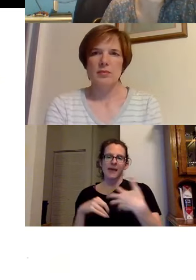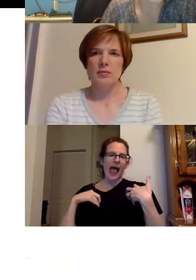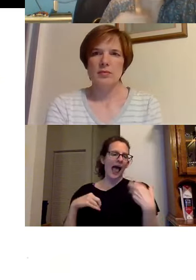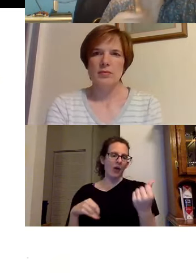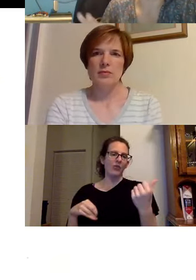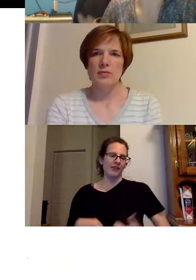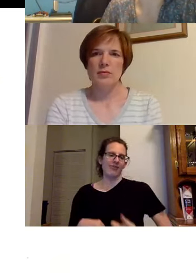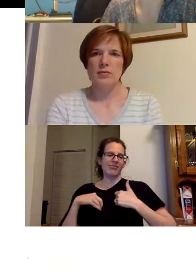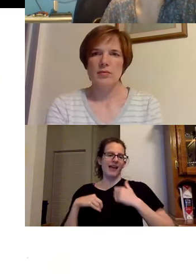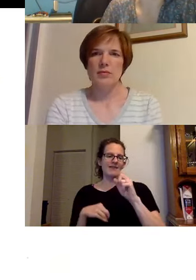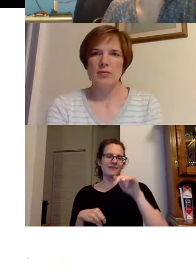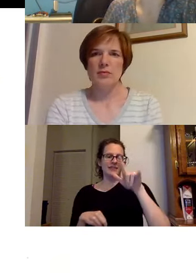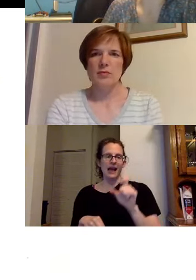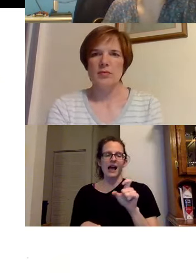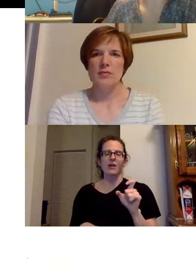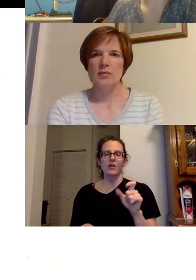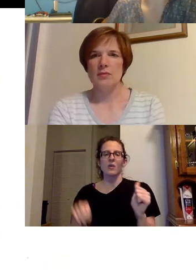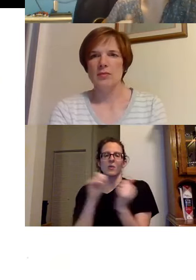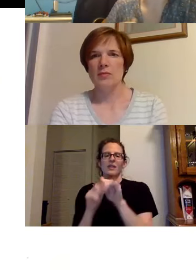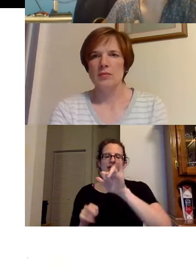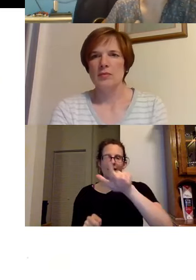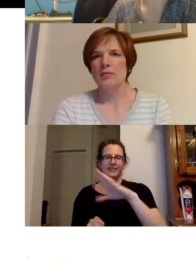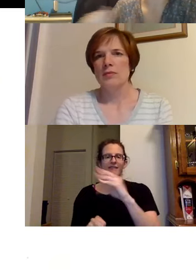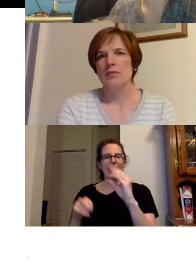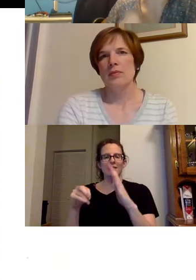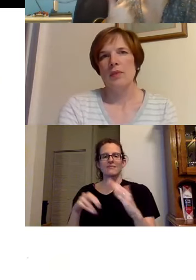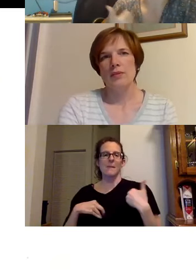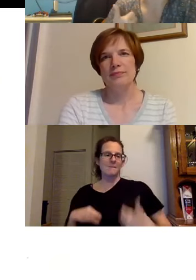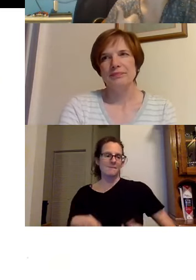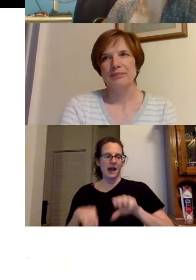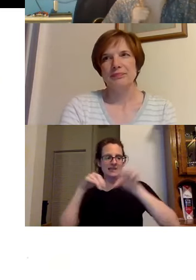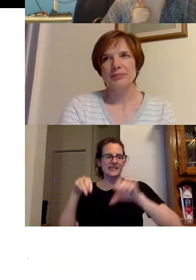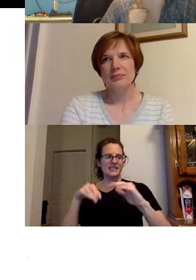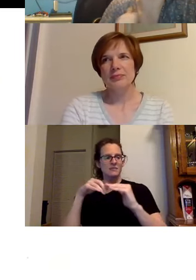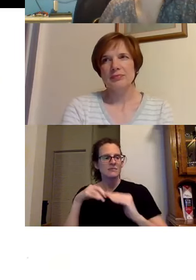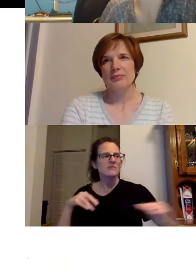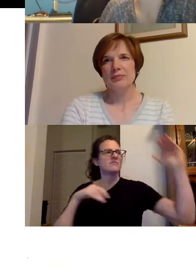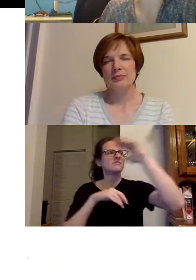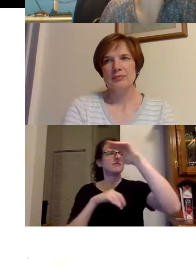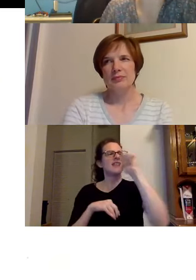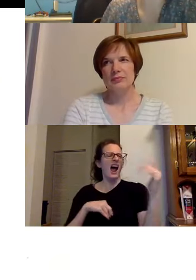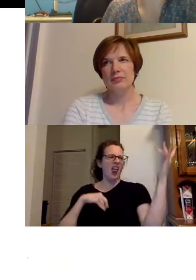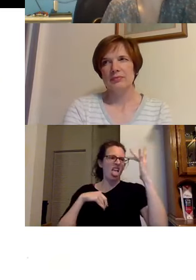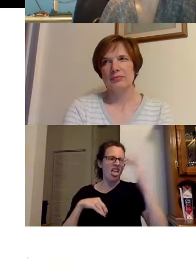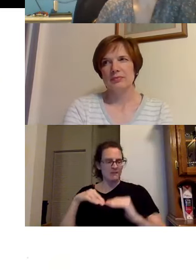lifestyle with Young Living and get your body systems to rise above the wellness line.